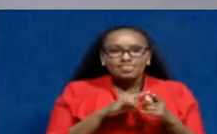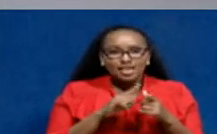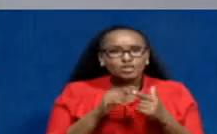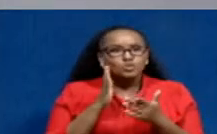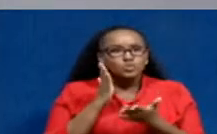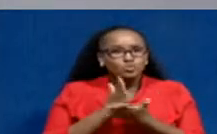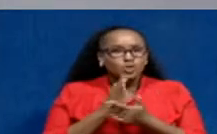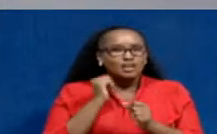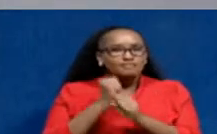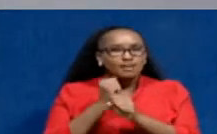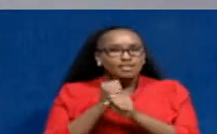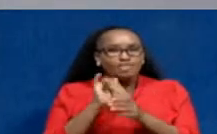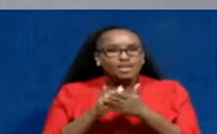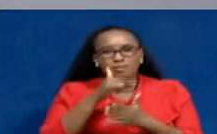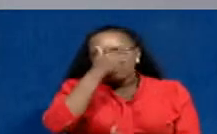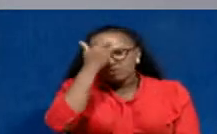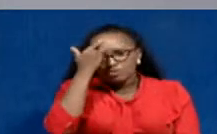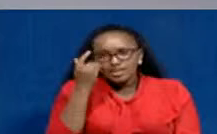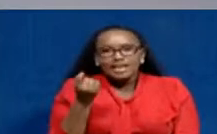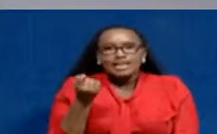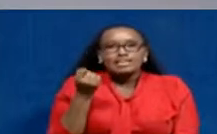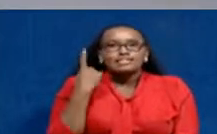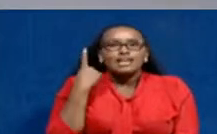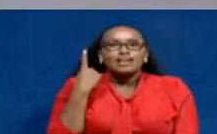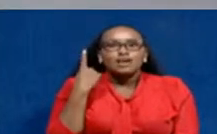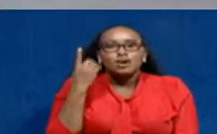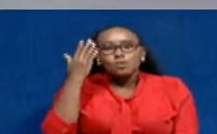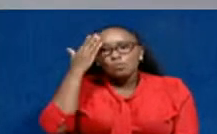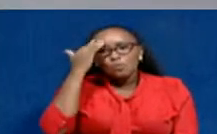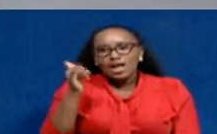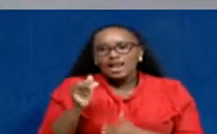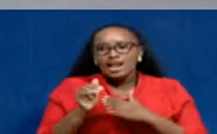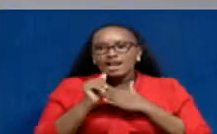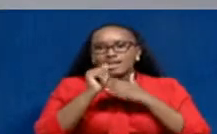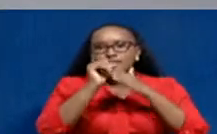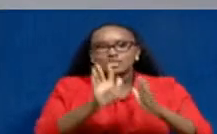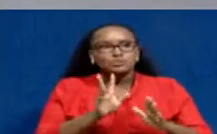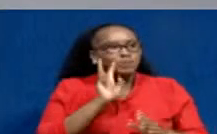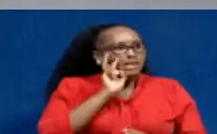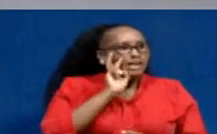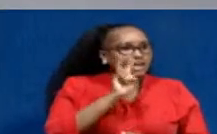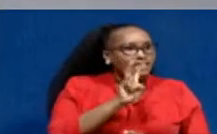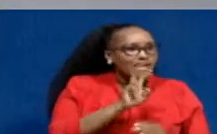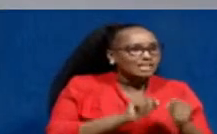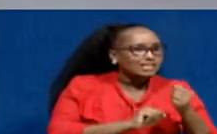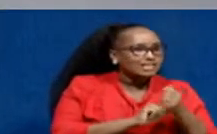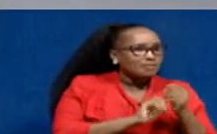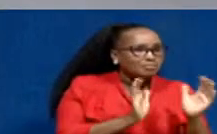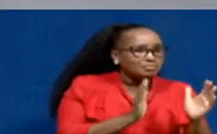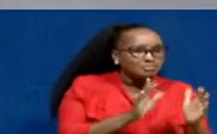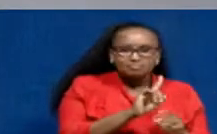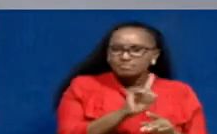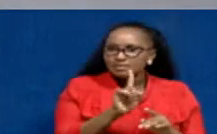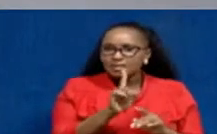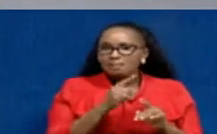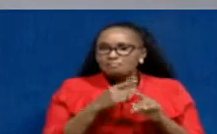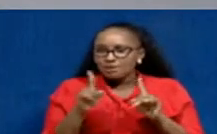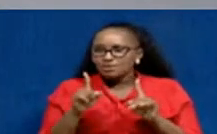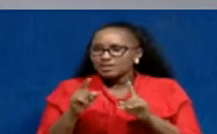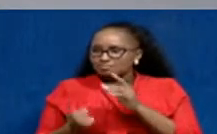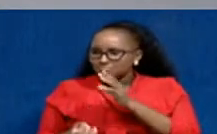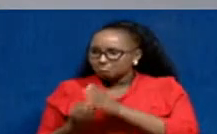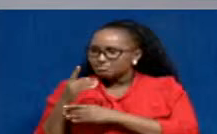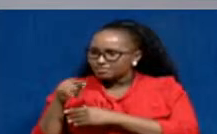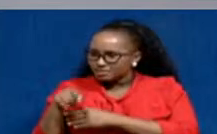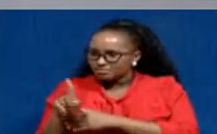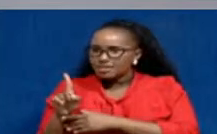did this because he understood that leaders do not look for consensus, rather they build